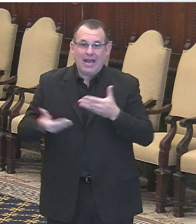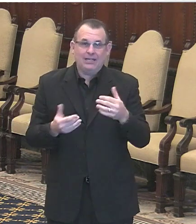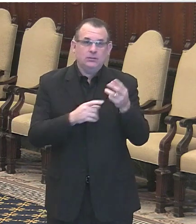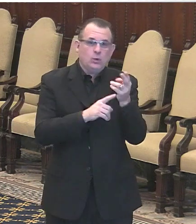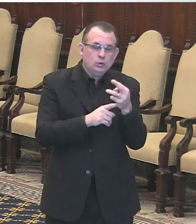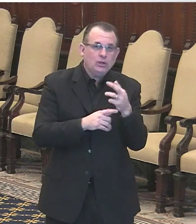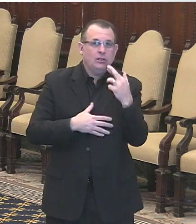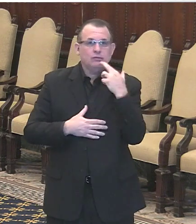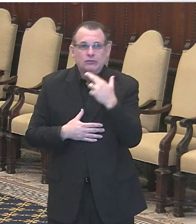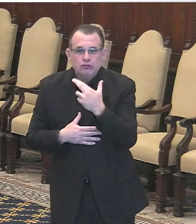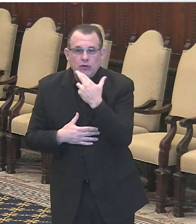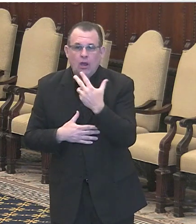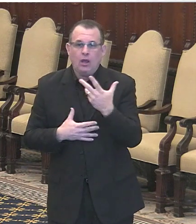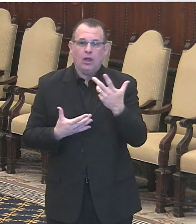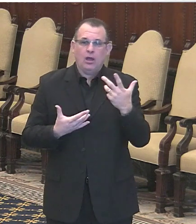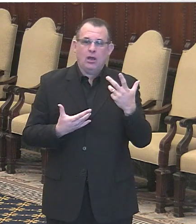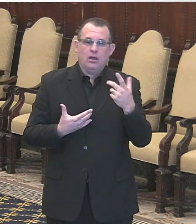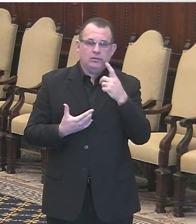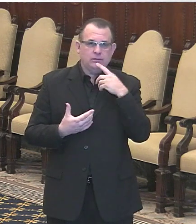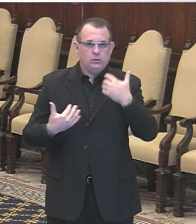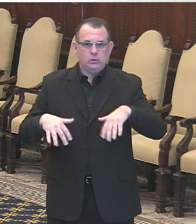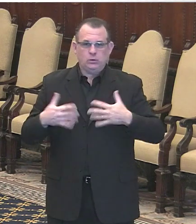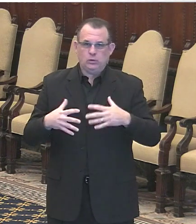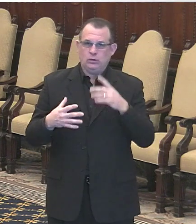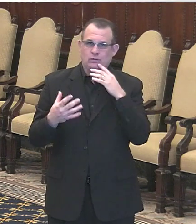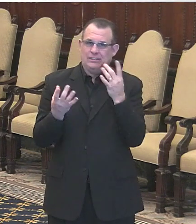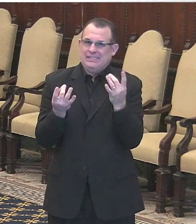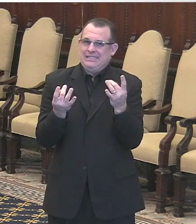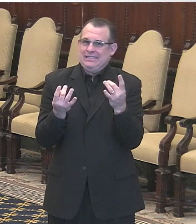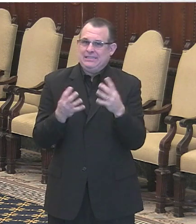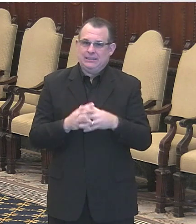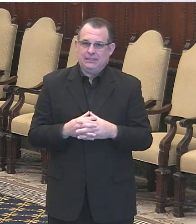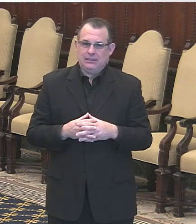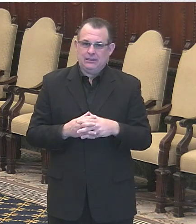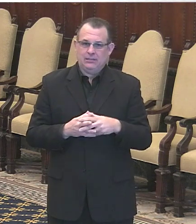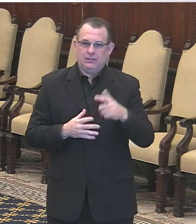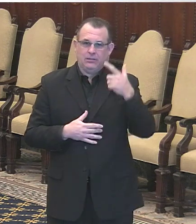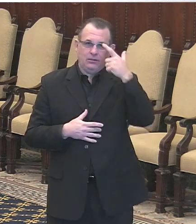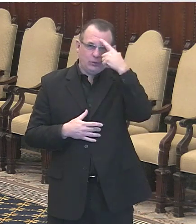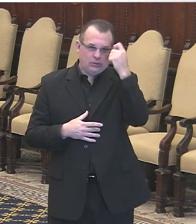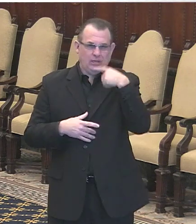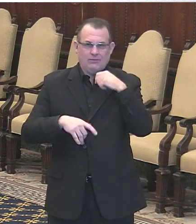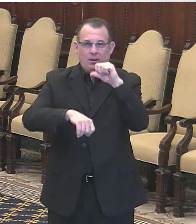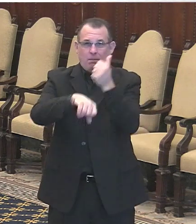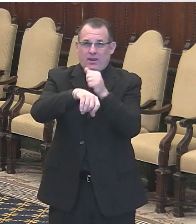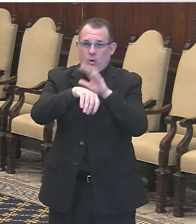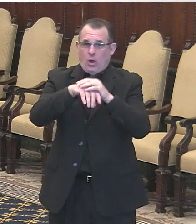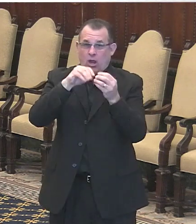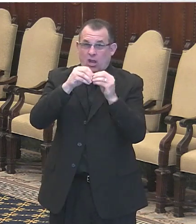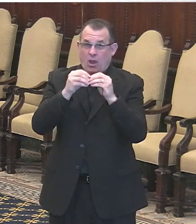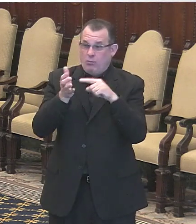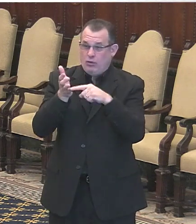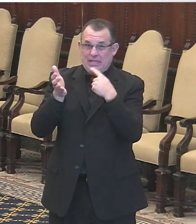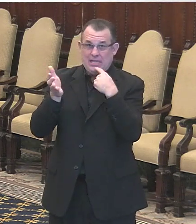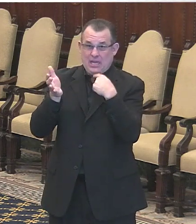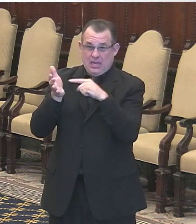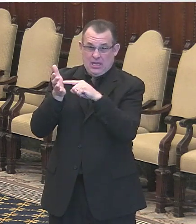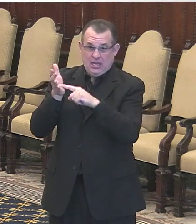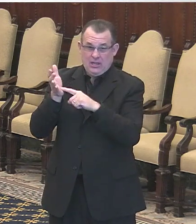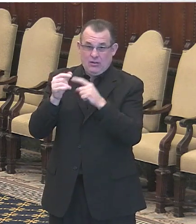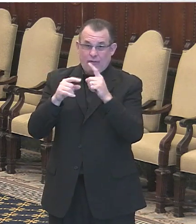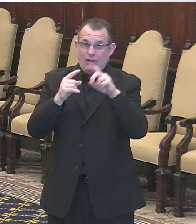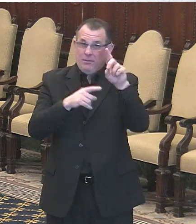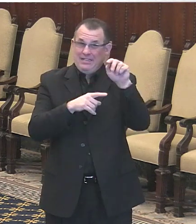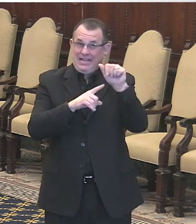be dicey and tricky because it not only is based on what the numbers indicate from a data standpoint, but